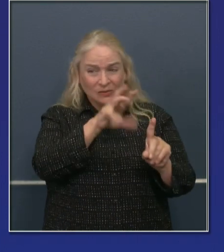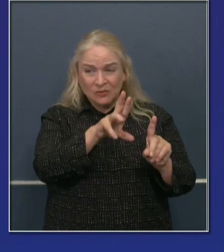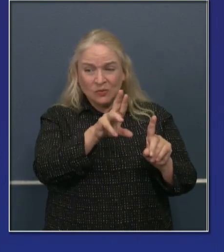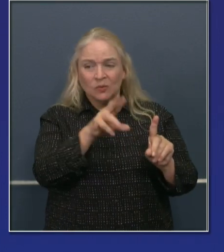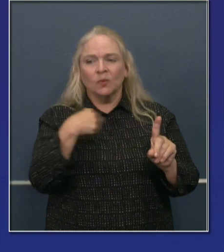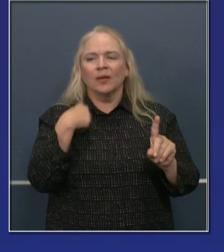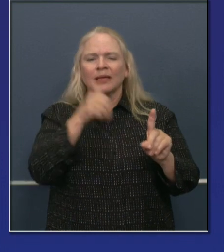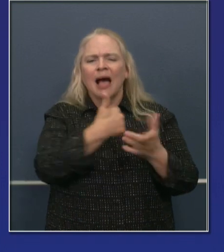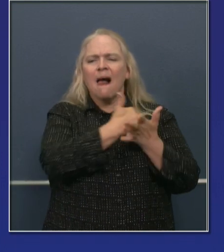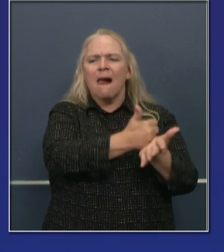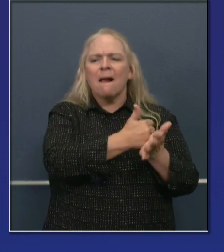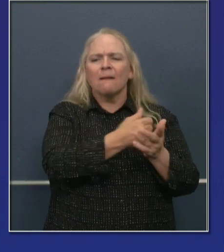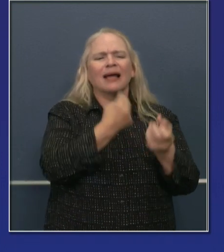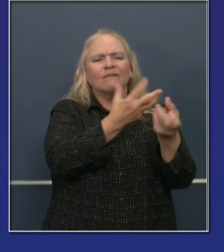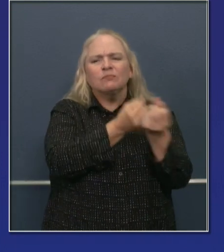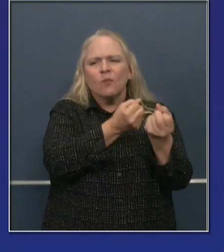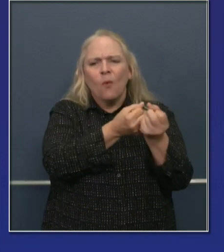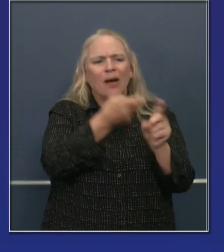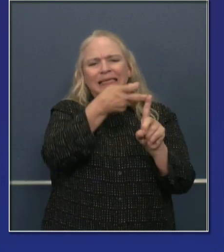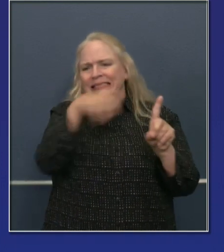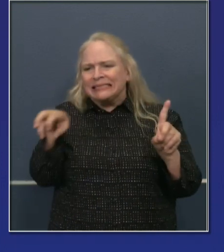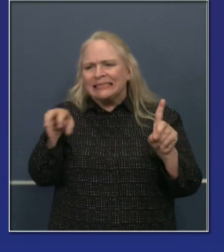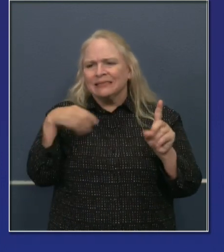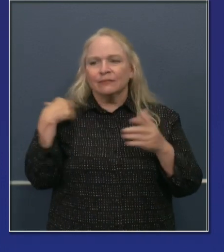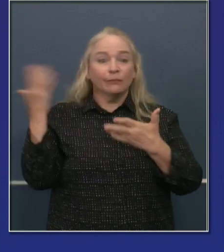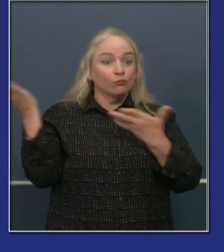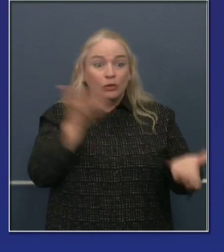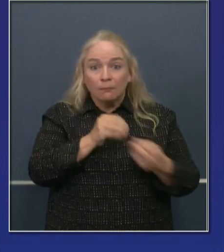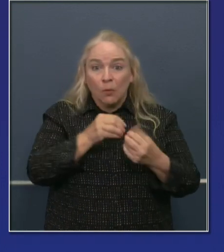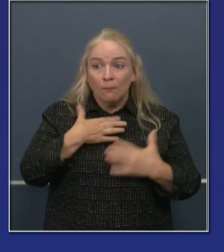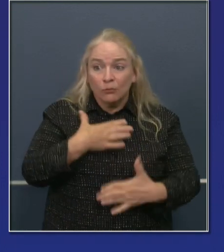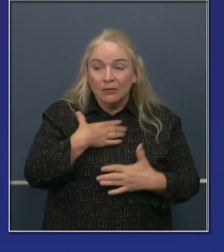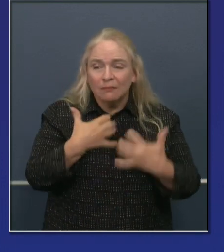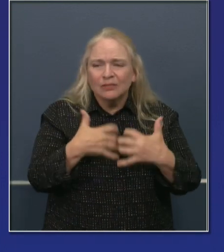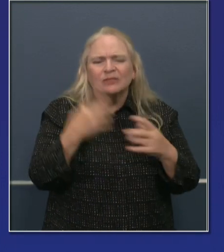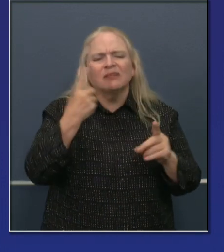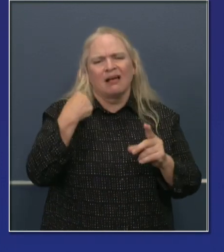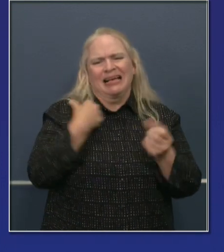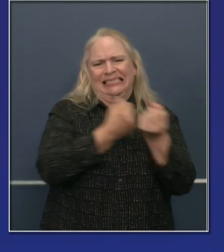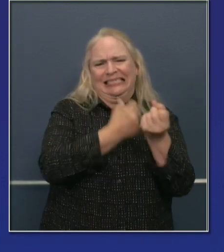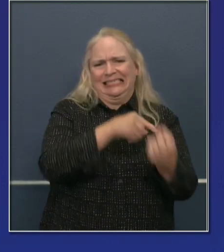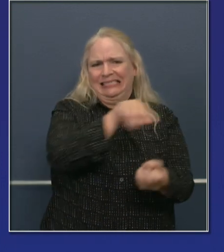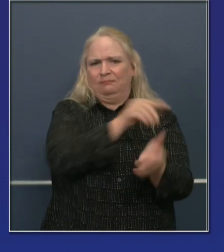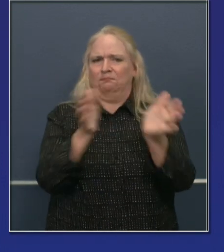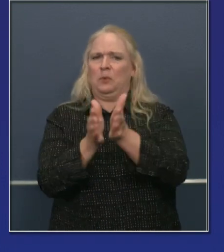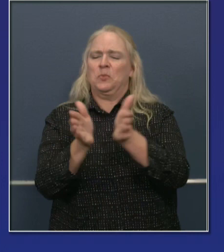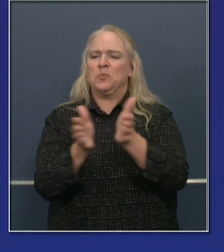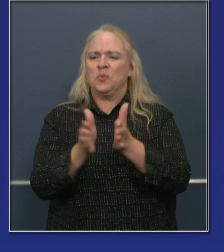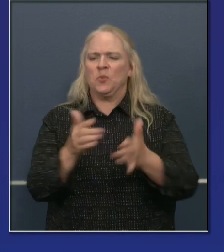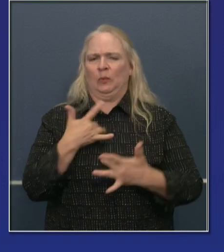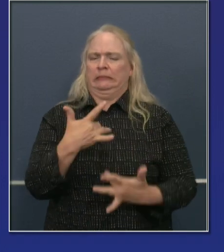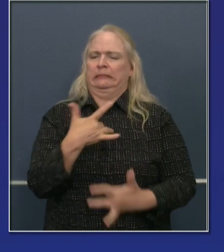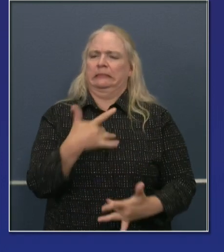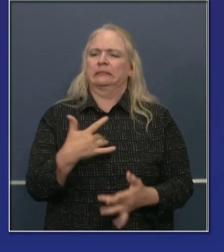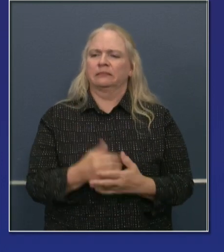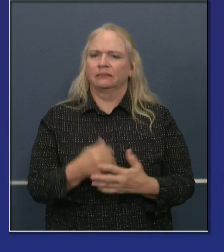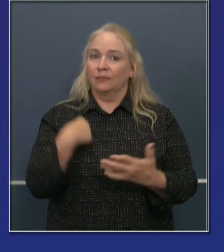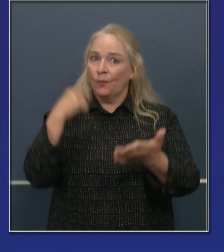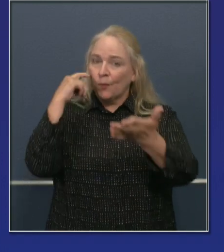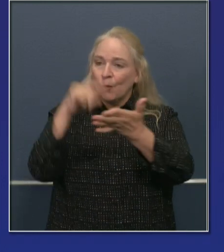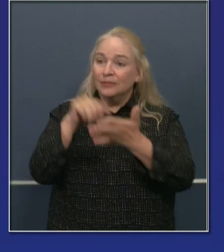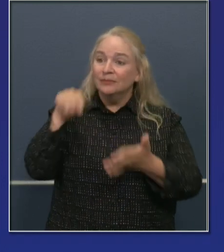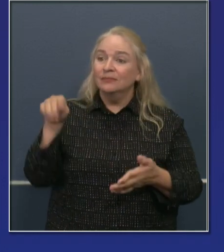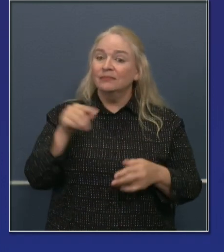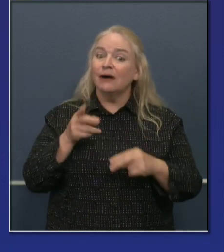in Imperial, bringing ventilators down. But when you start seeing it in multiple counties, you start seeing it in Lake County, in addition